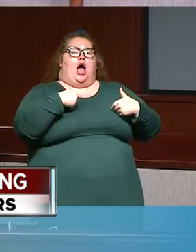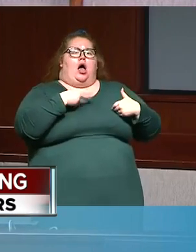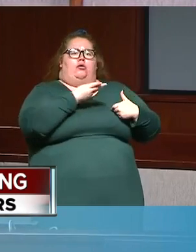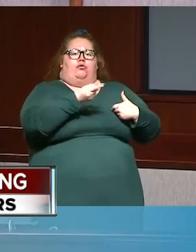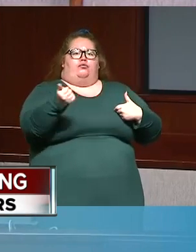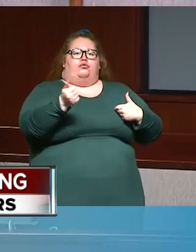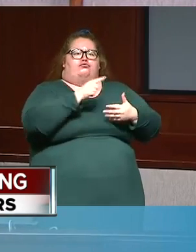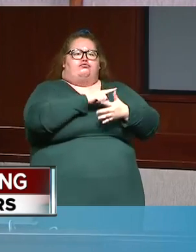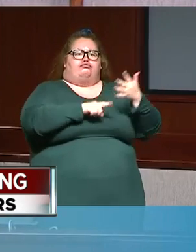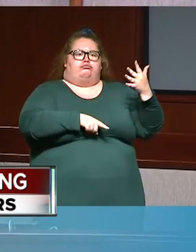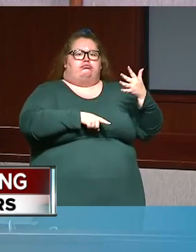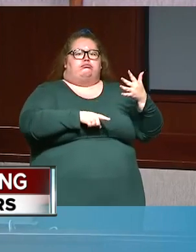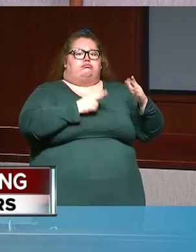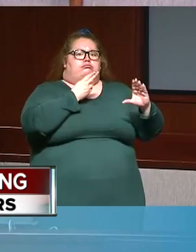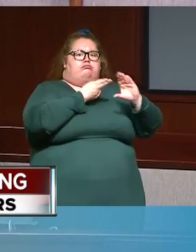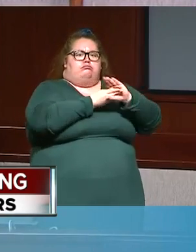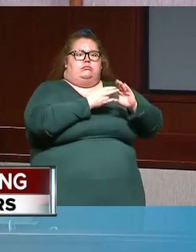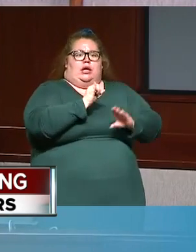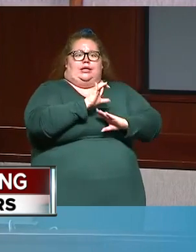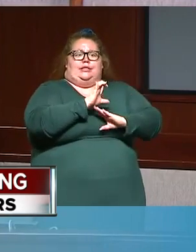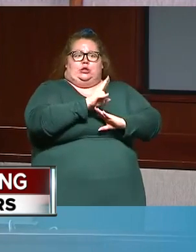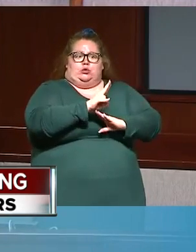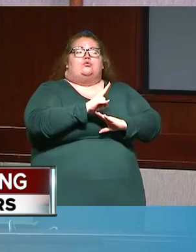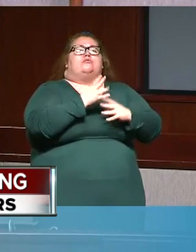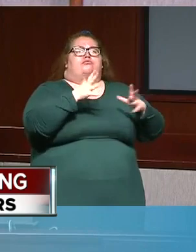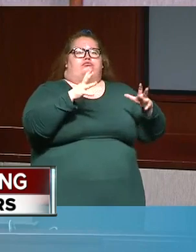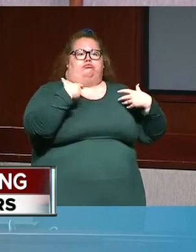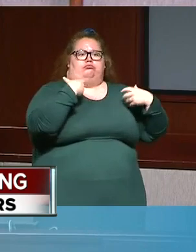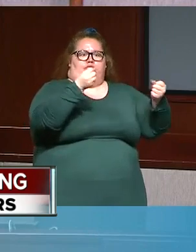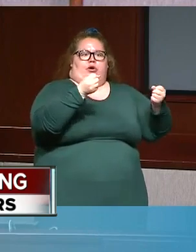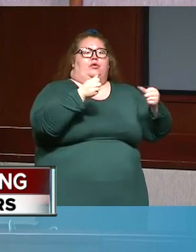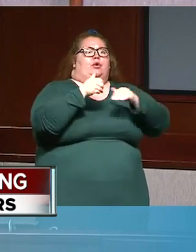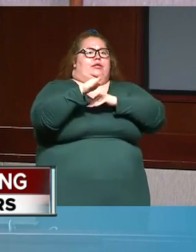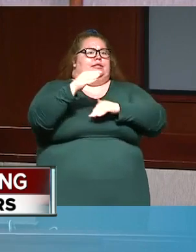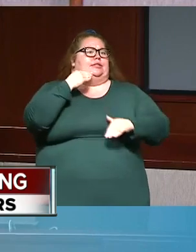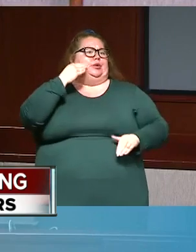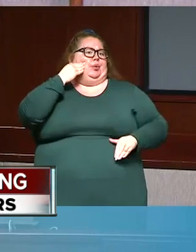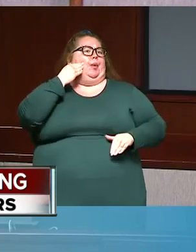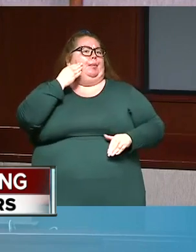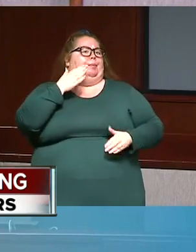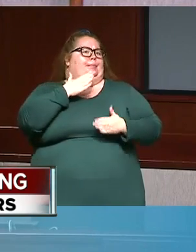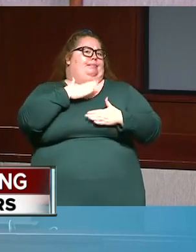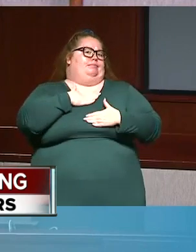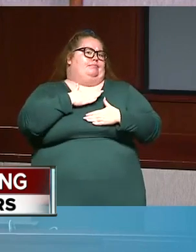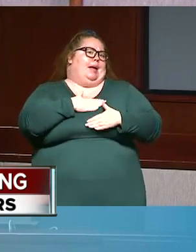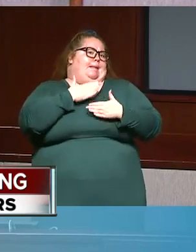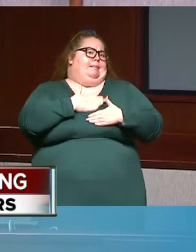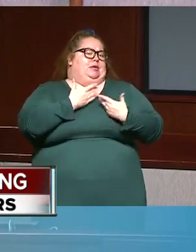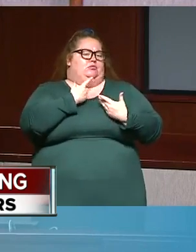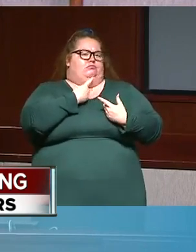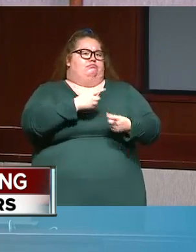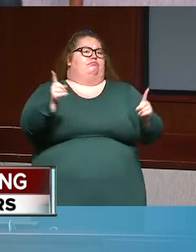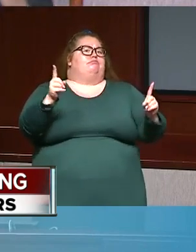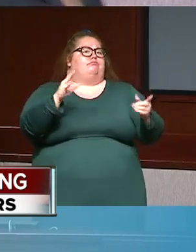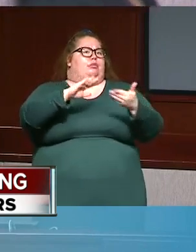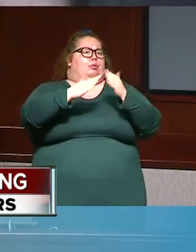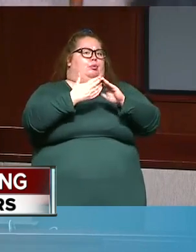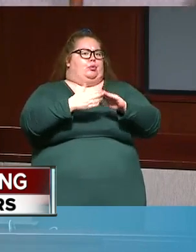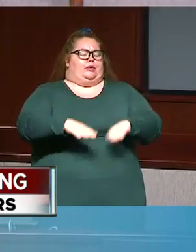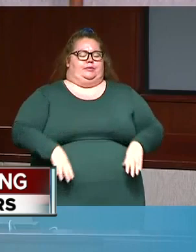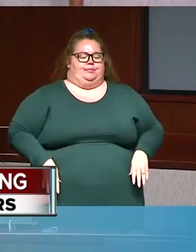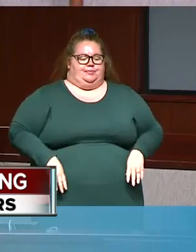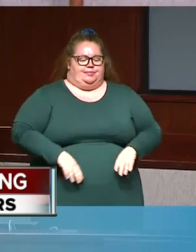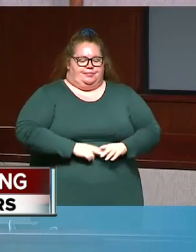to be hospitalized in the ICU and have recovered, and we're very glad to be able to report that to our community. And at what point